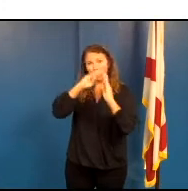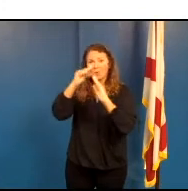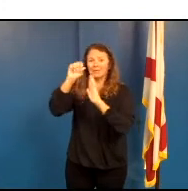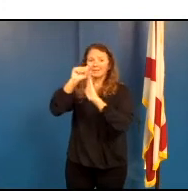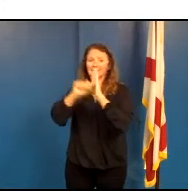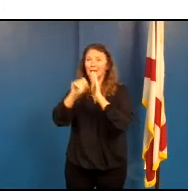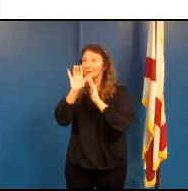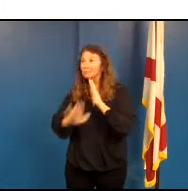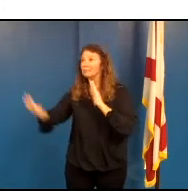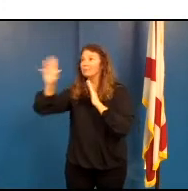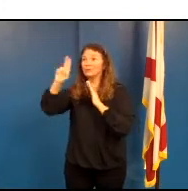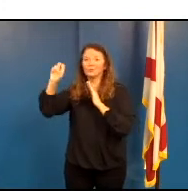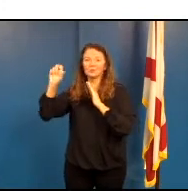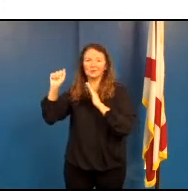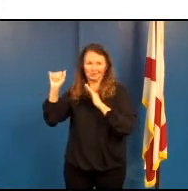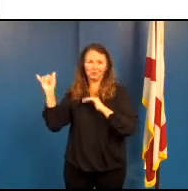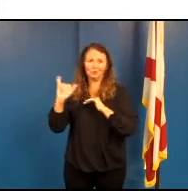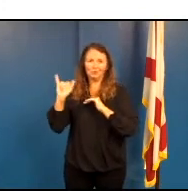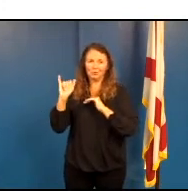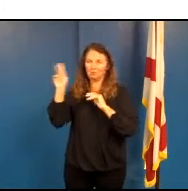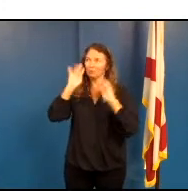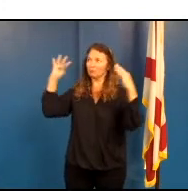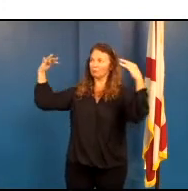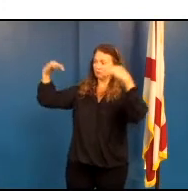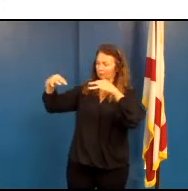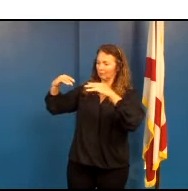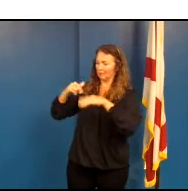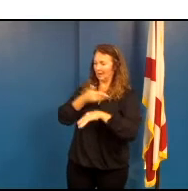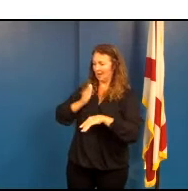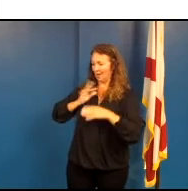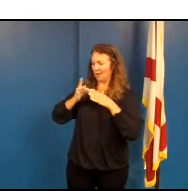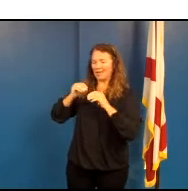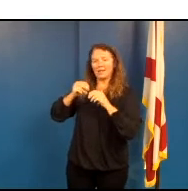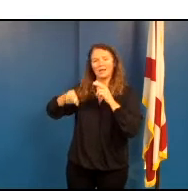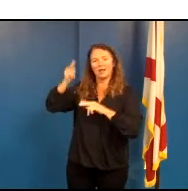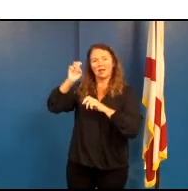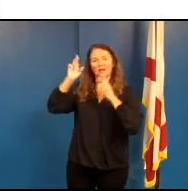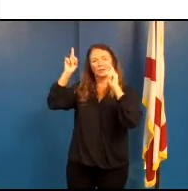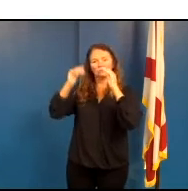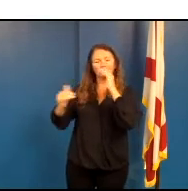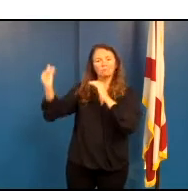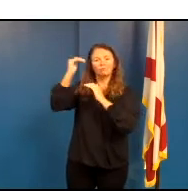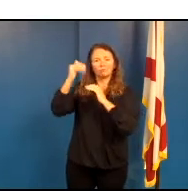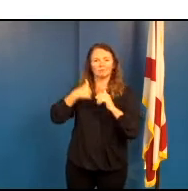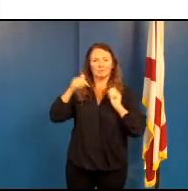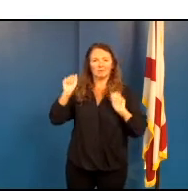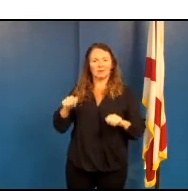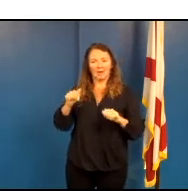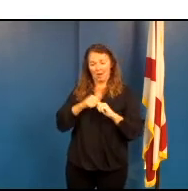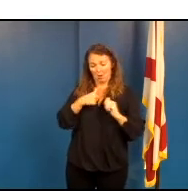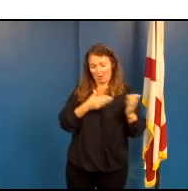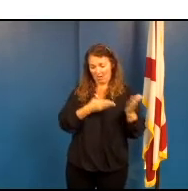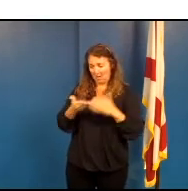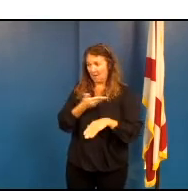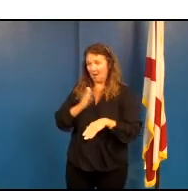and across the nation, to be seen as a leader in higher education, not only in terms of delivering